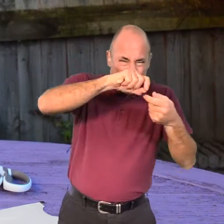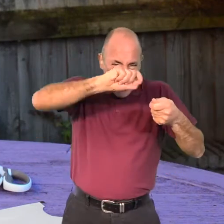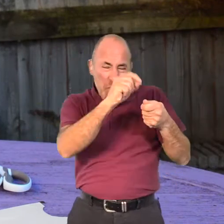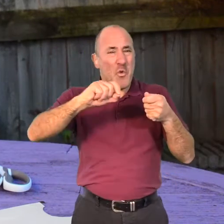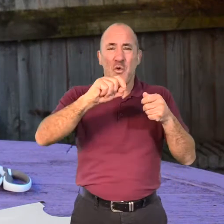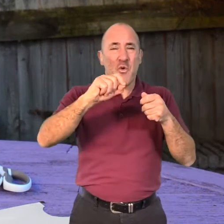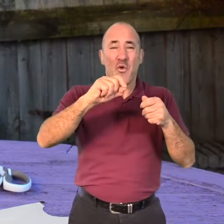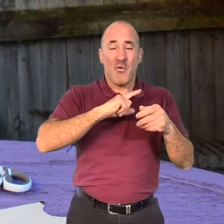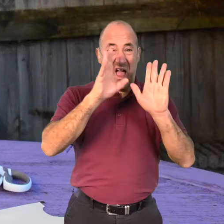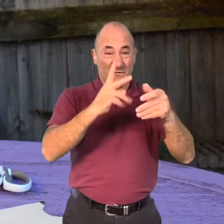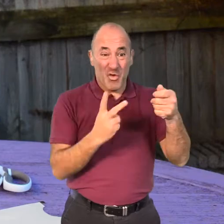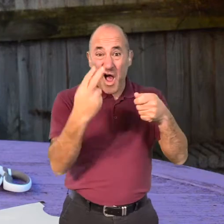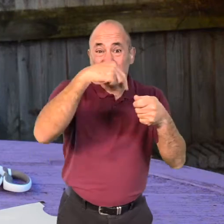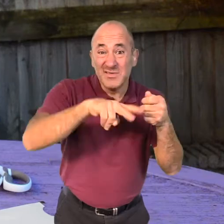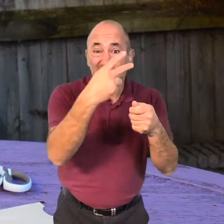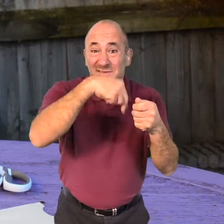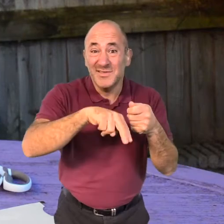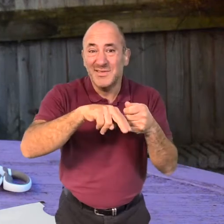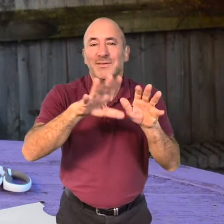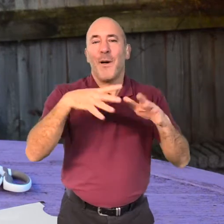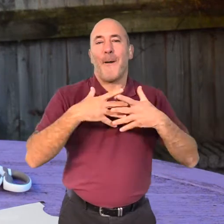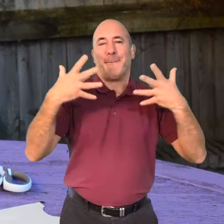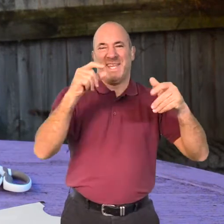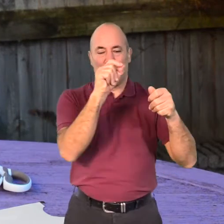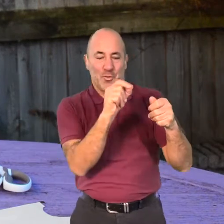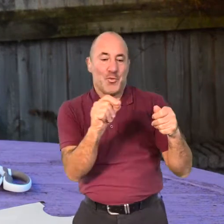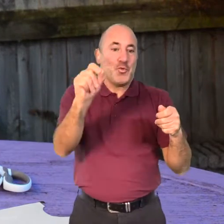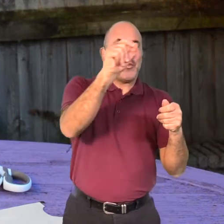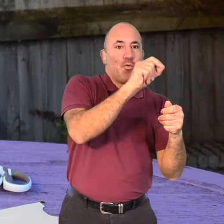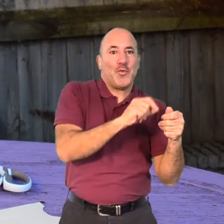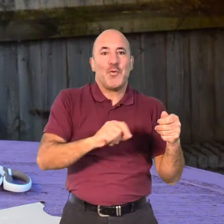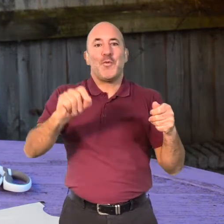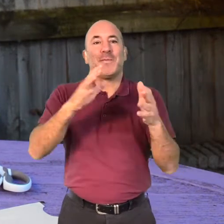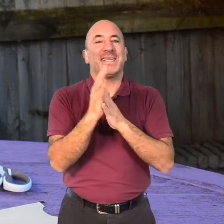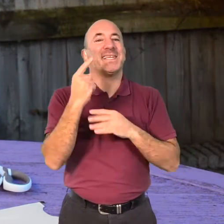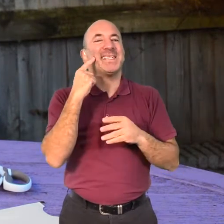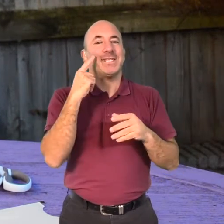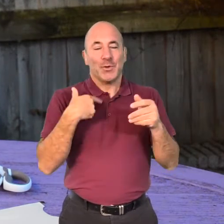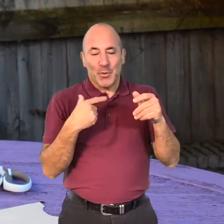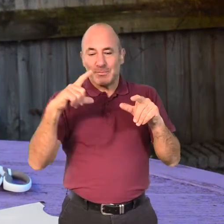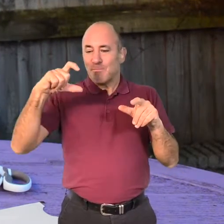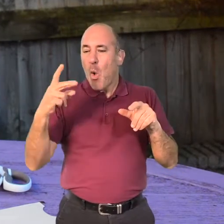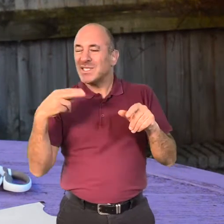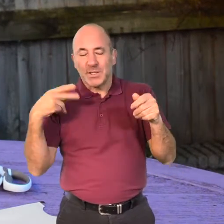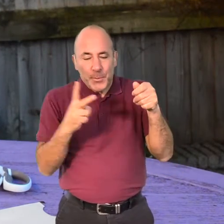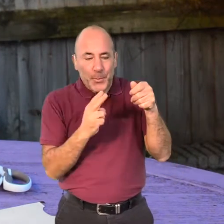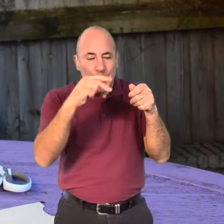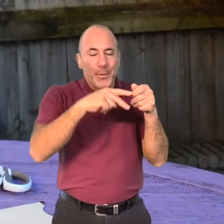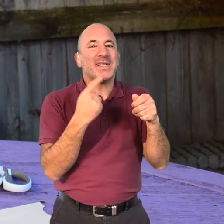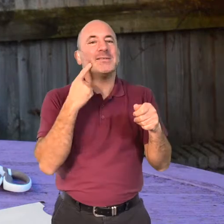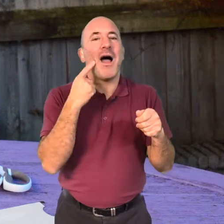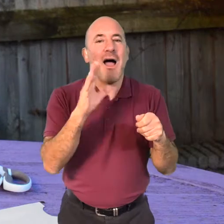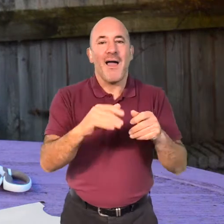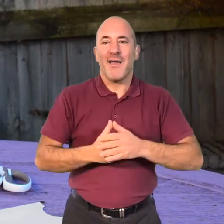too complicated because you've got to cut it all out. So I'm going to make nice big swirls that won't be too difficult to cut out with my little scissors.